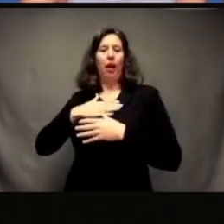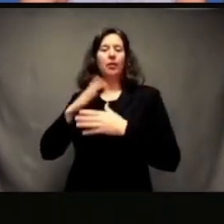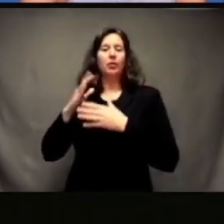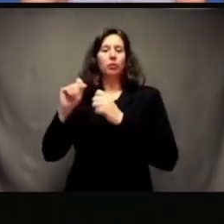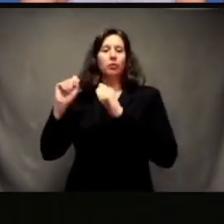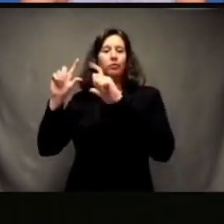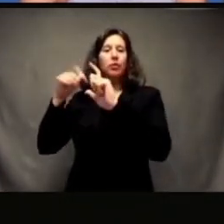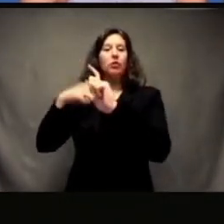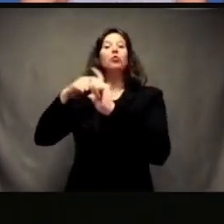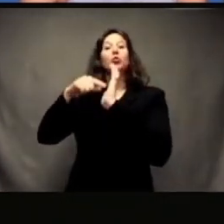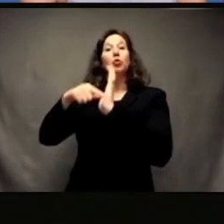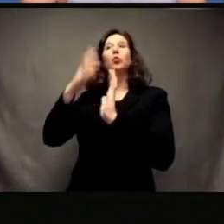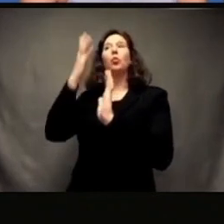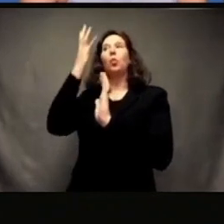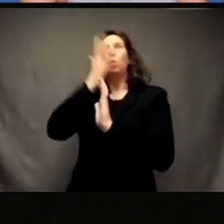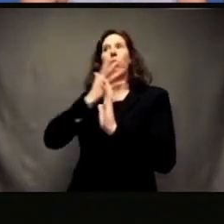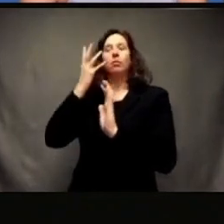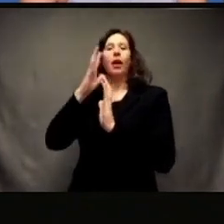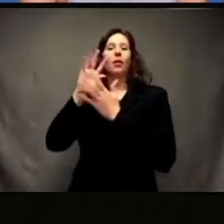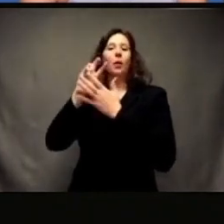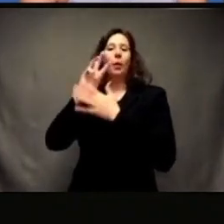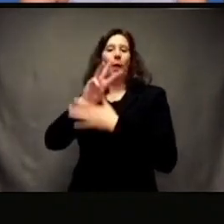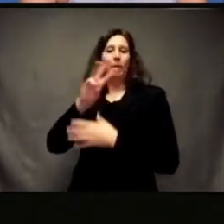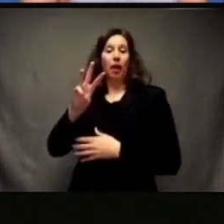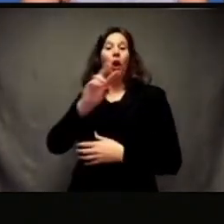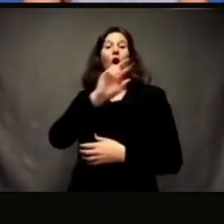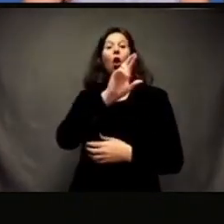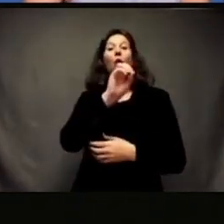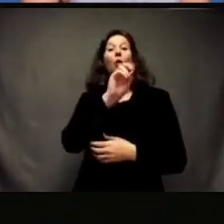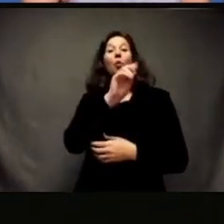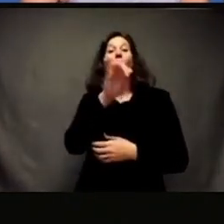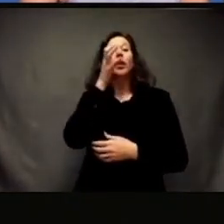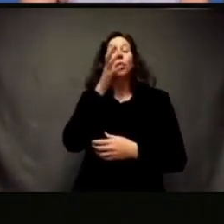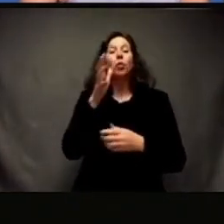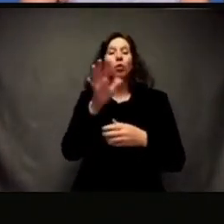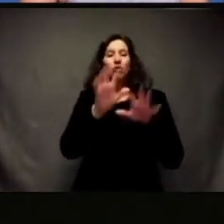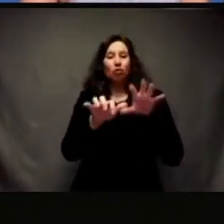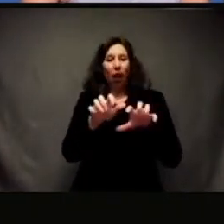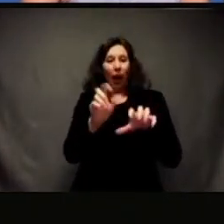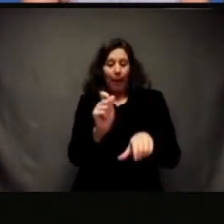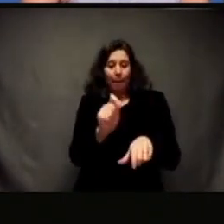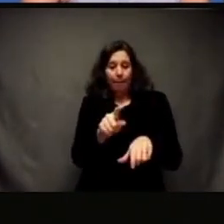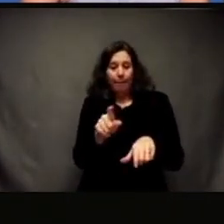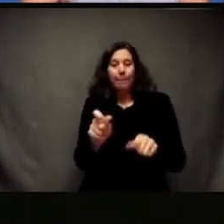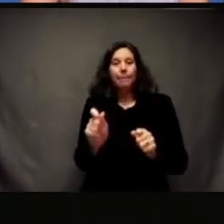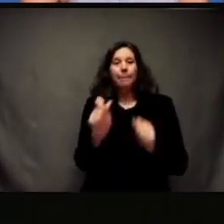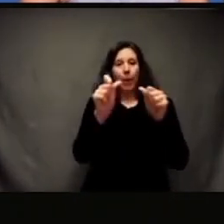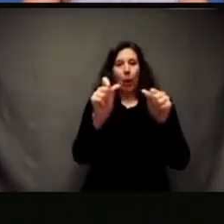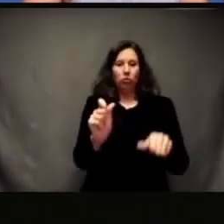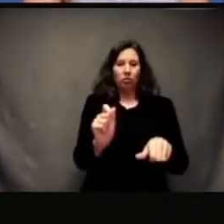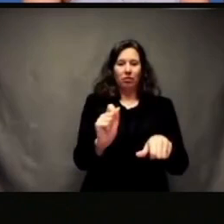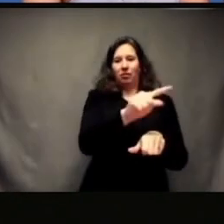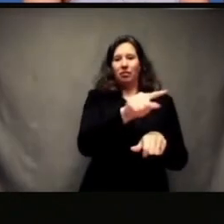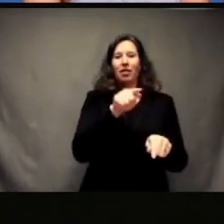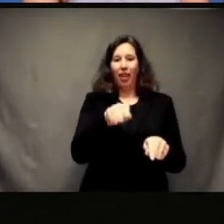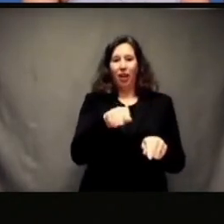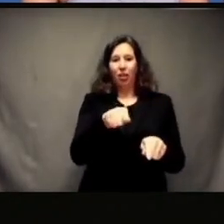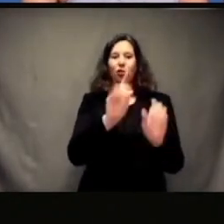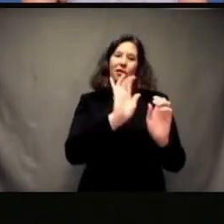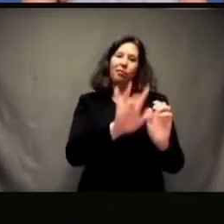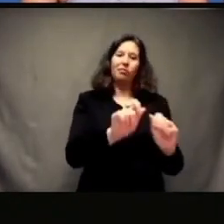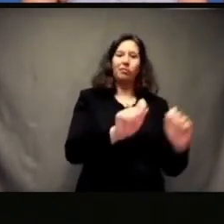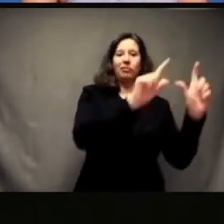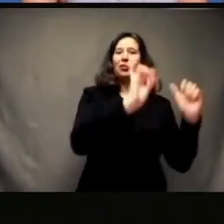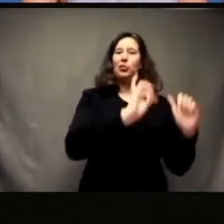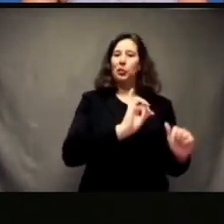like. Ronni will also post this link in the chat in case that's helpful. If you're having